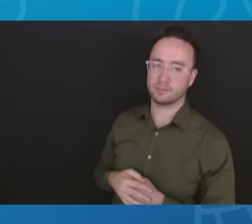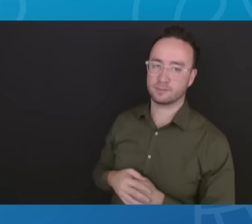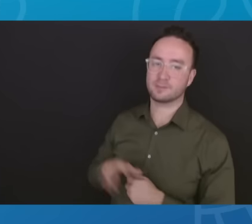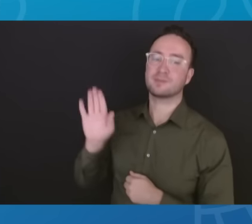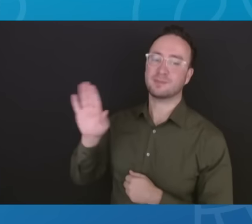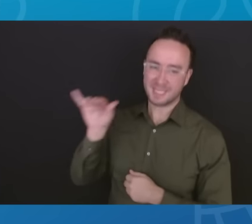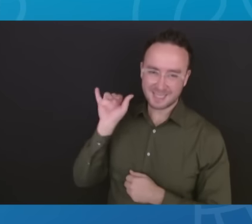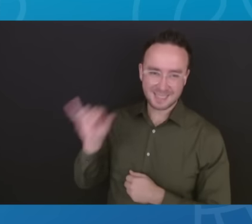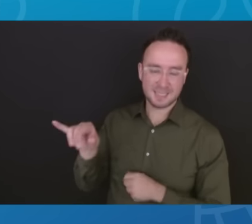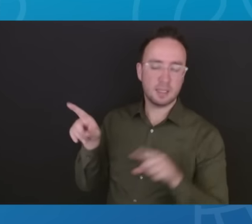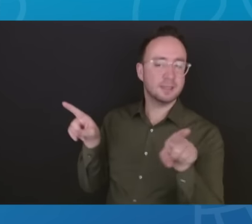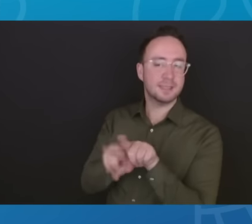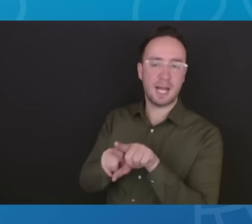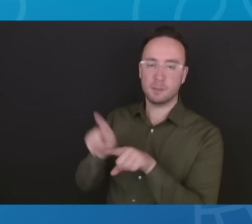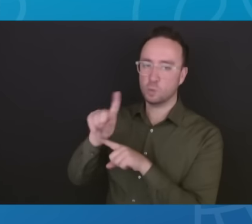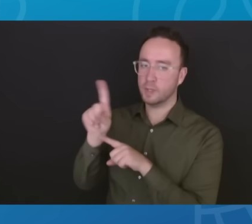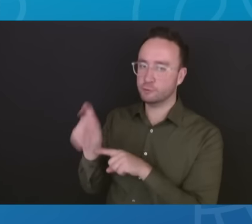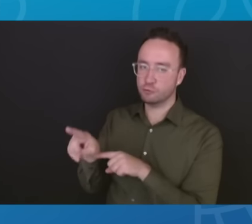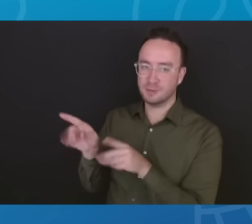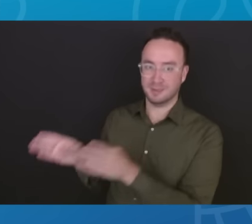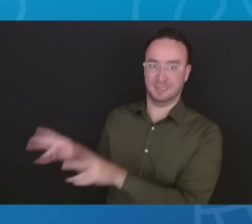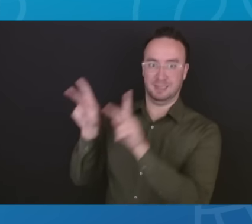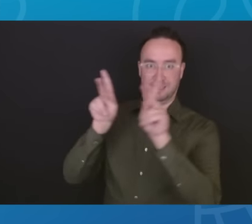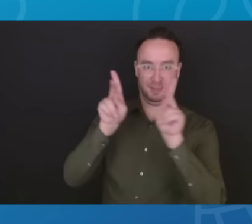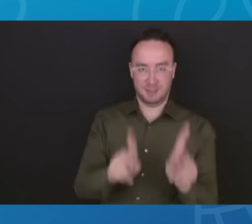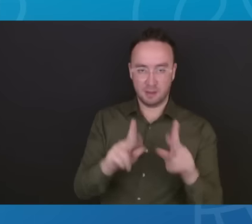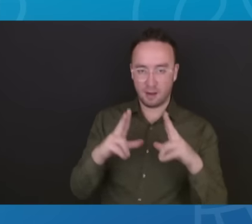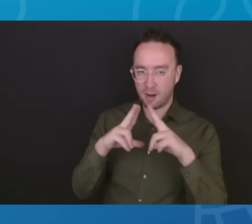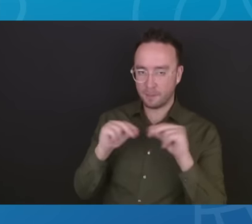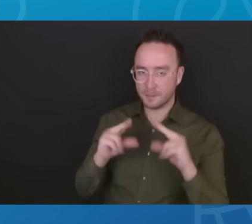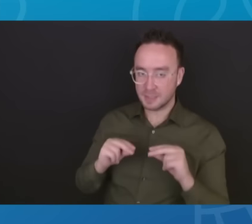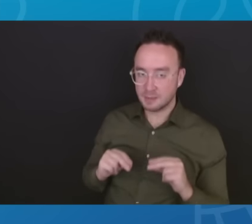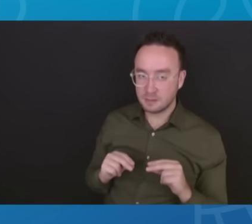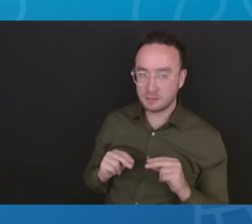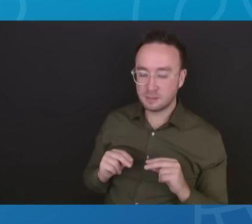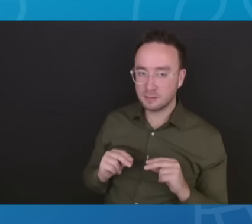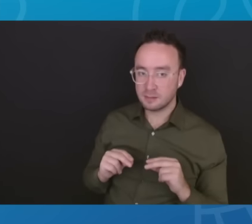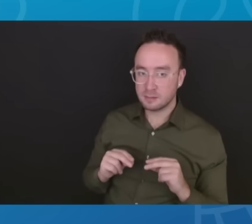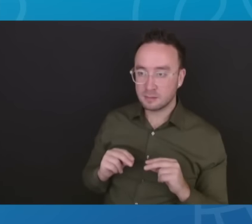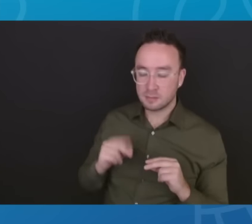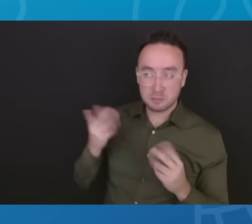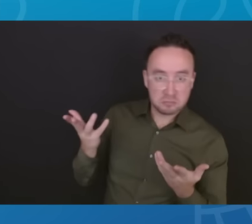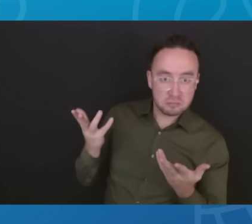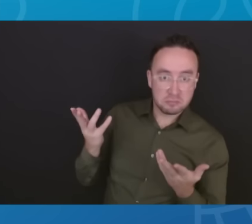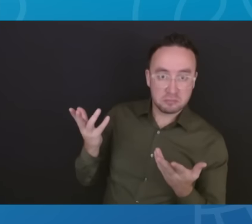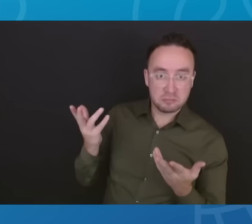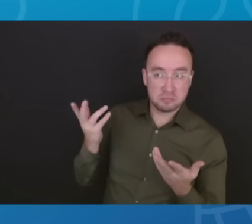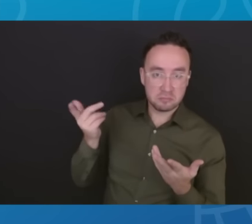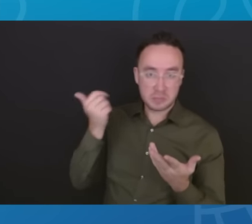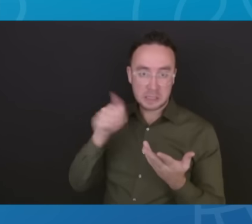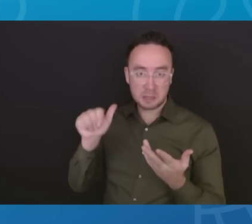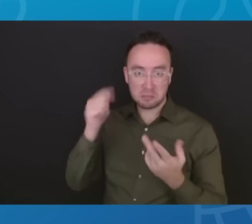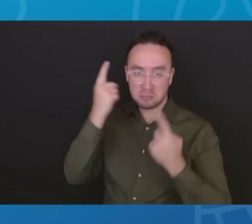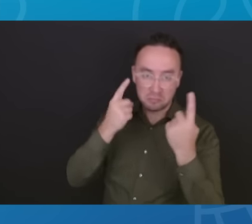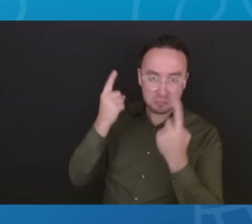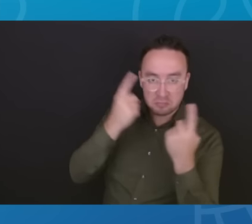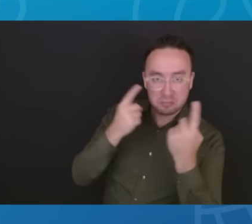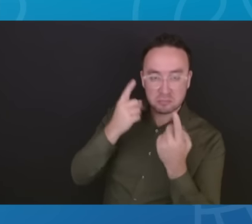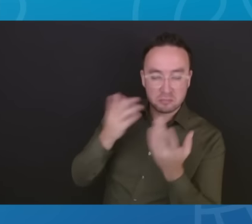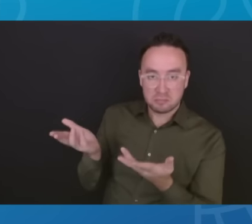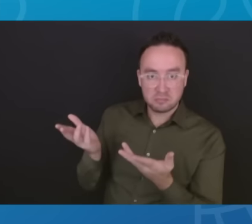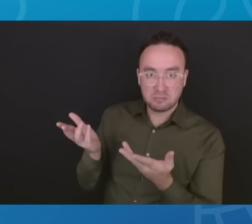all answered or being answered, or are the answers being thought about right now because Israel is conducting an